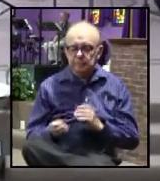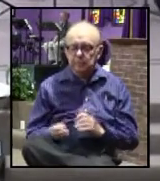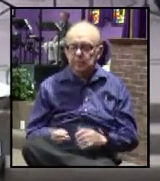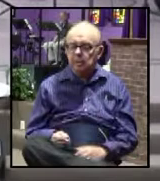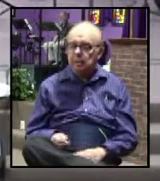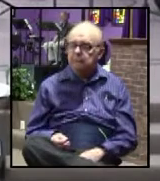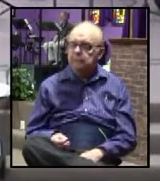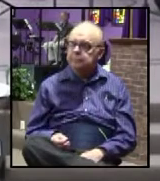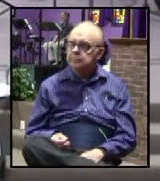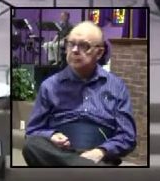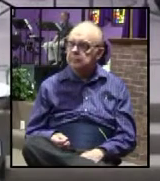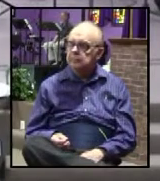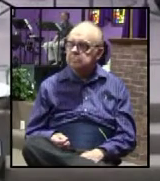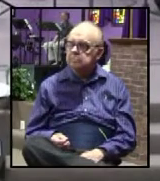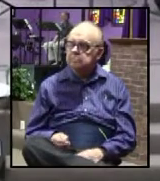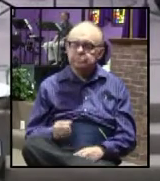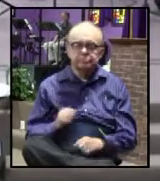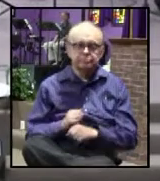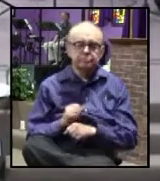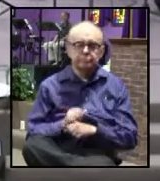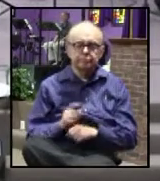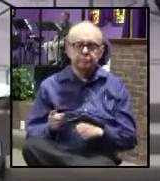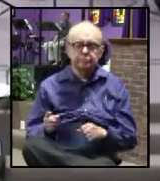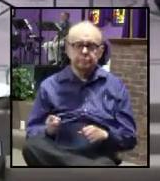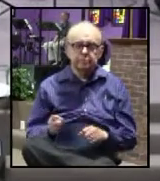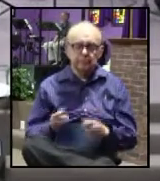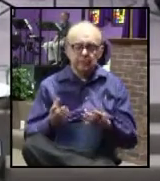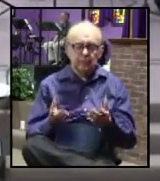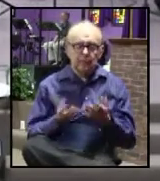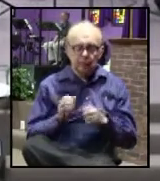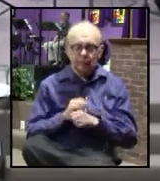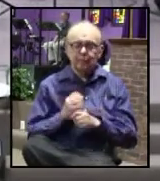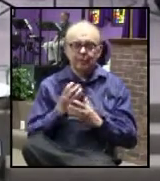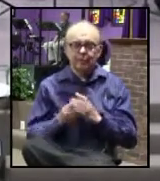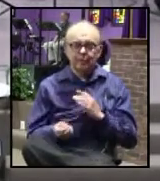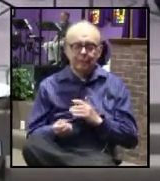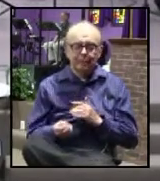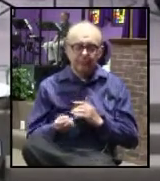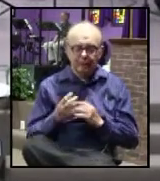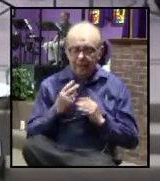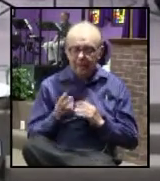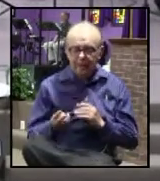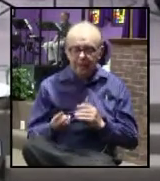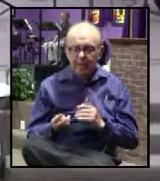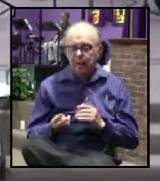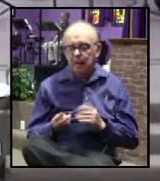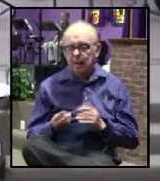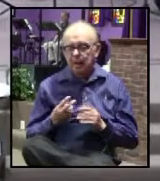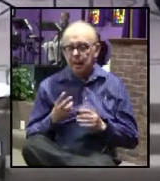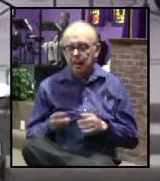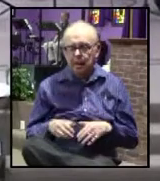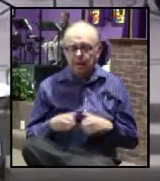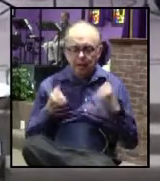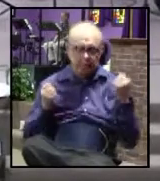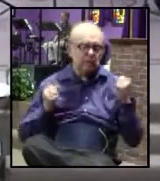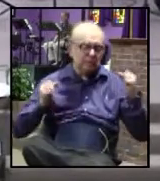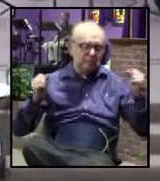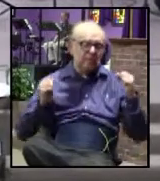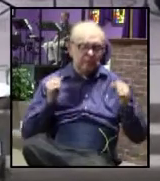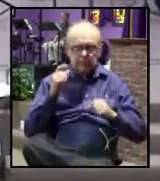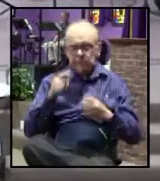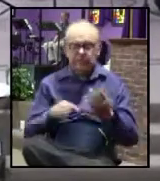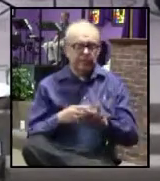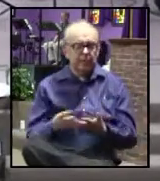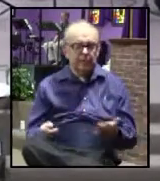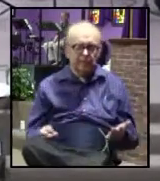for those of us who work out like I actually work out. For those of us who want to work out, we say, yeah, if I could just lift more weight, or if I could do this, or